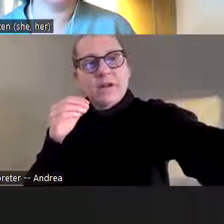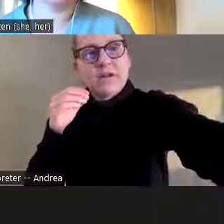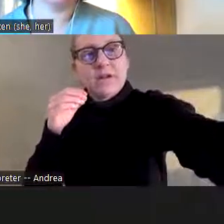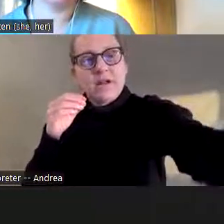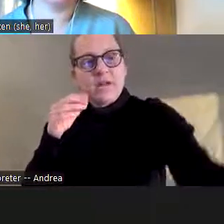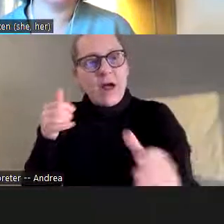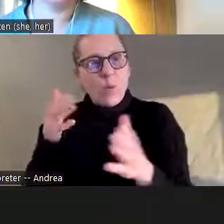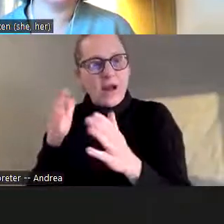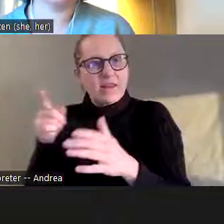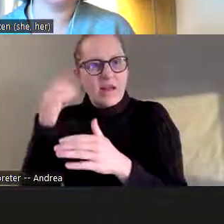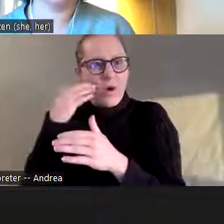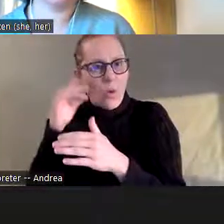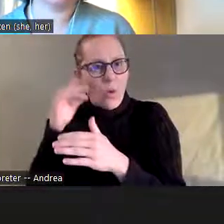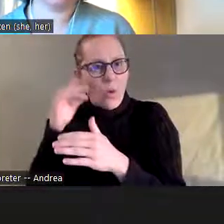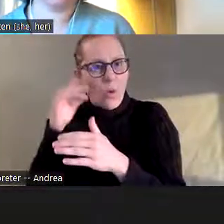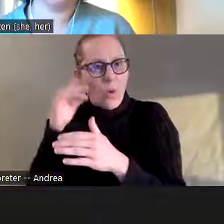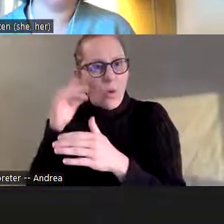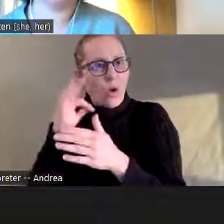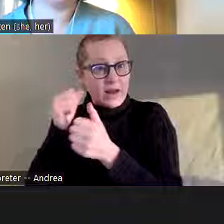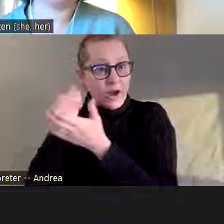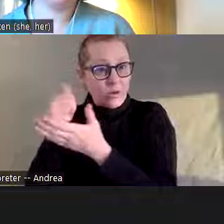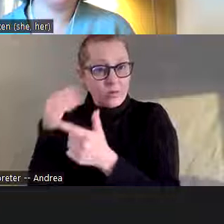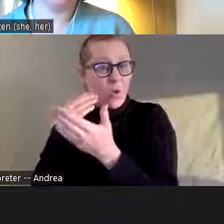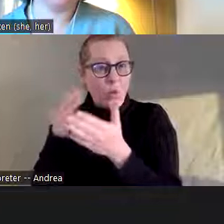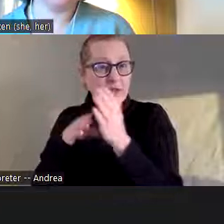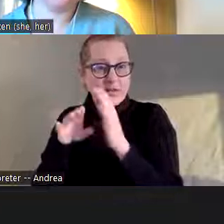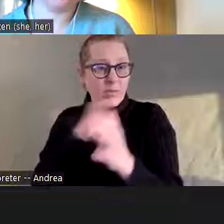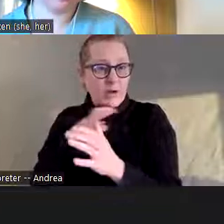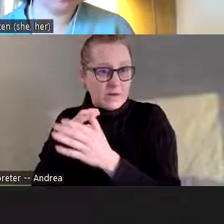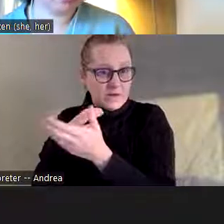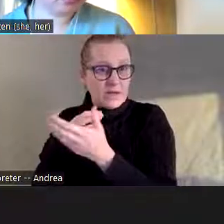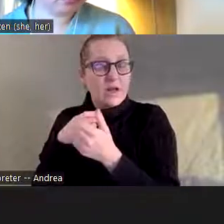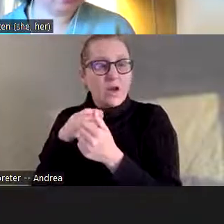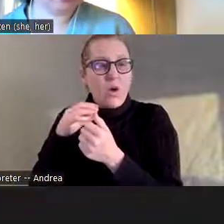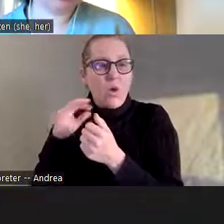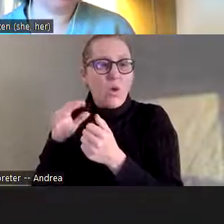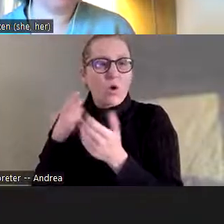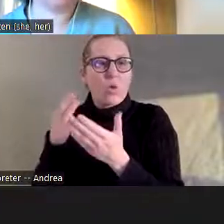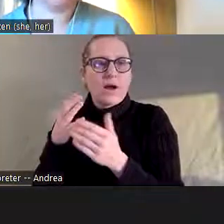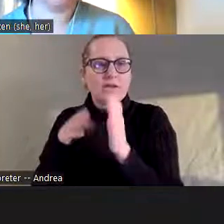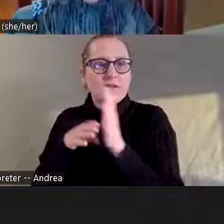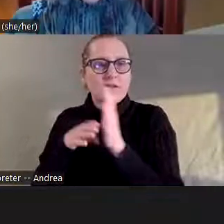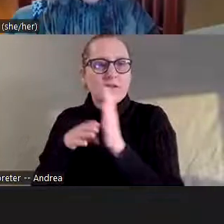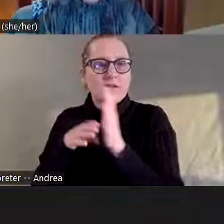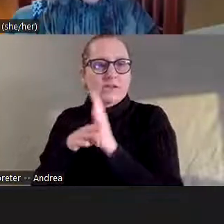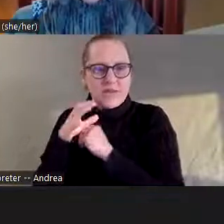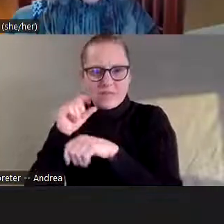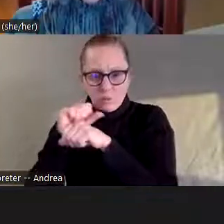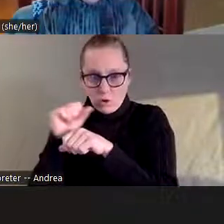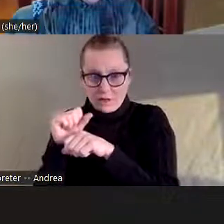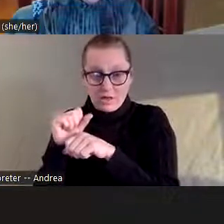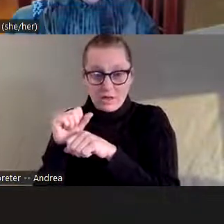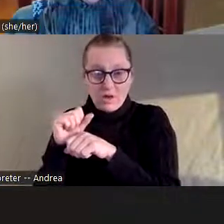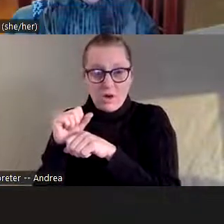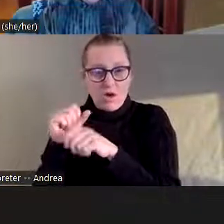it's helpful to know what subcommittee are work, like what subcommittee is working, that subcommittee is